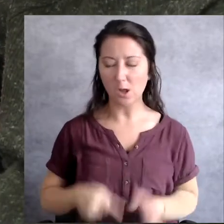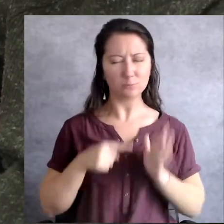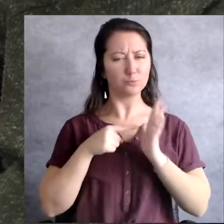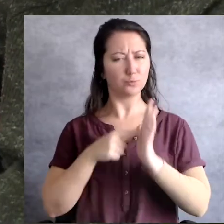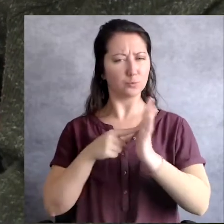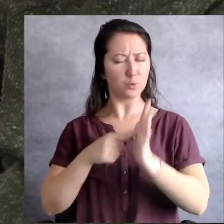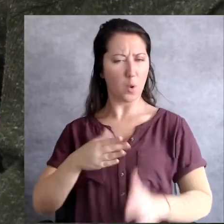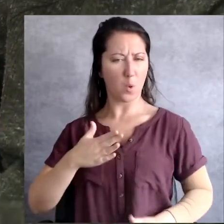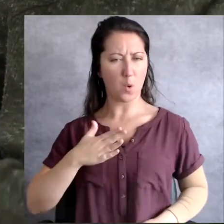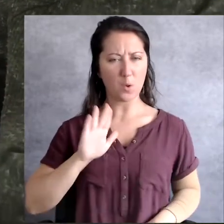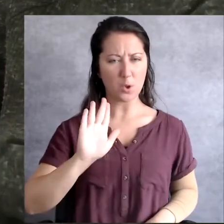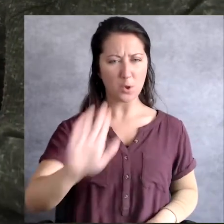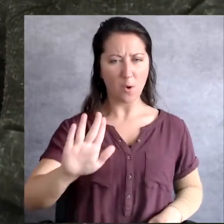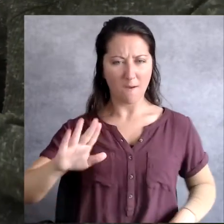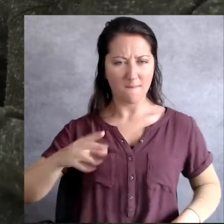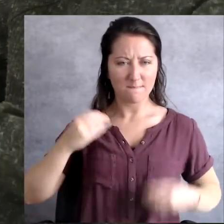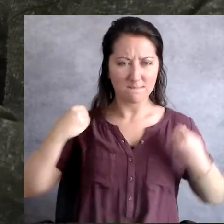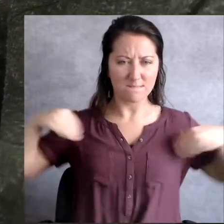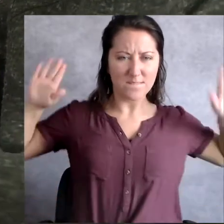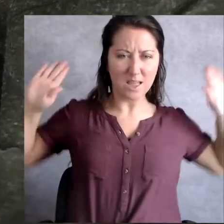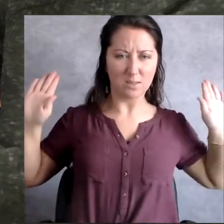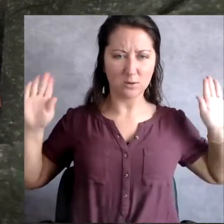feathers and puff out your chest.